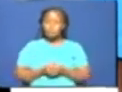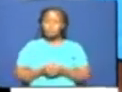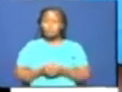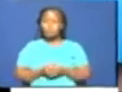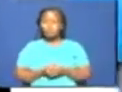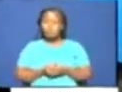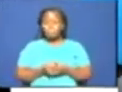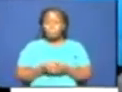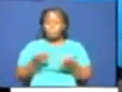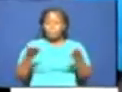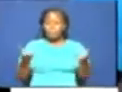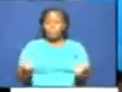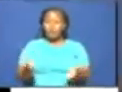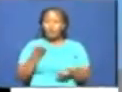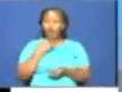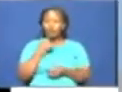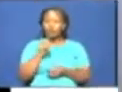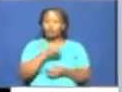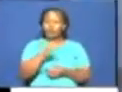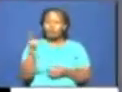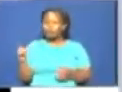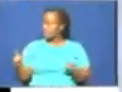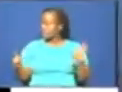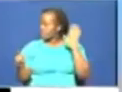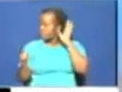Now I want you to listen to me.